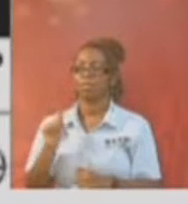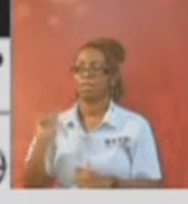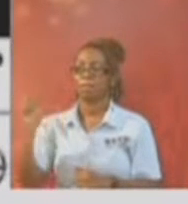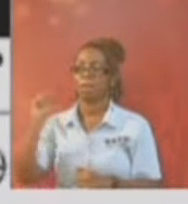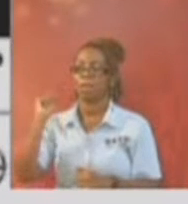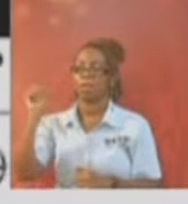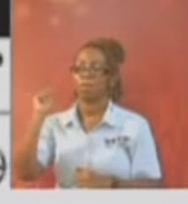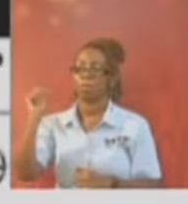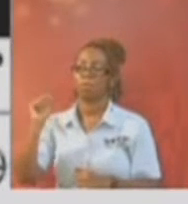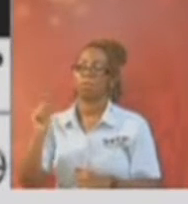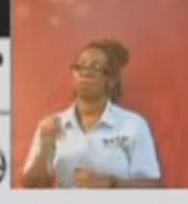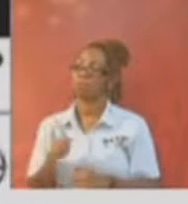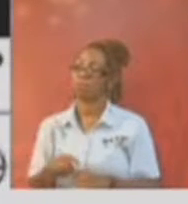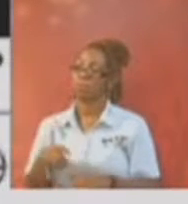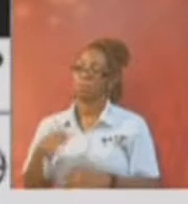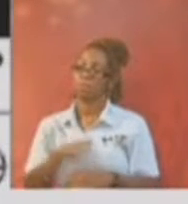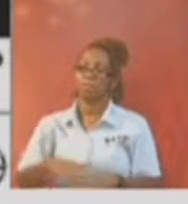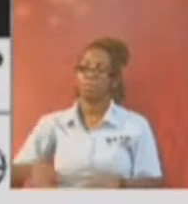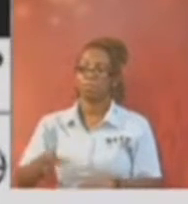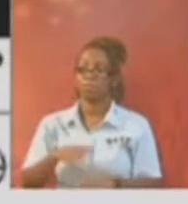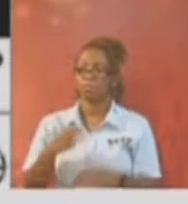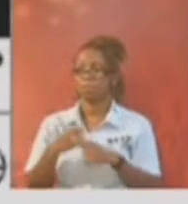Patrick, and